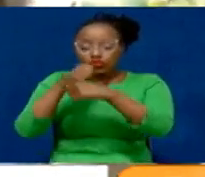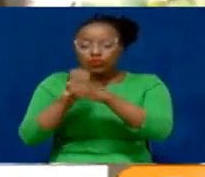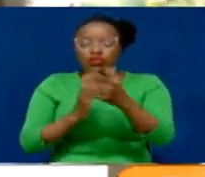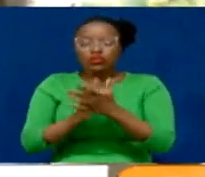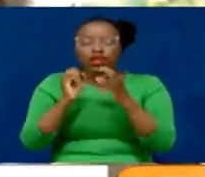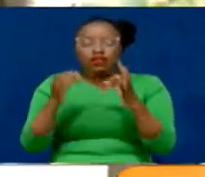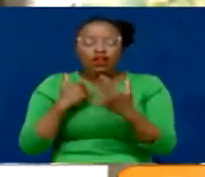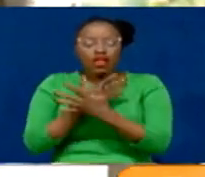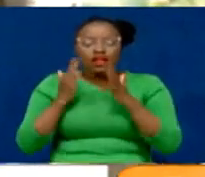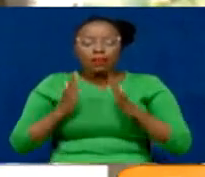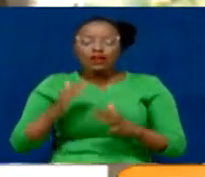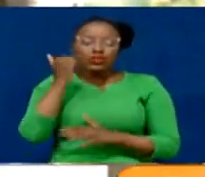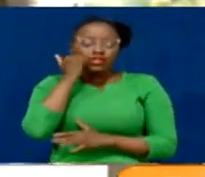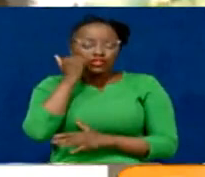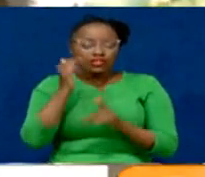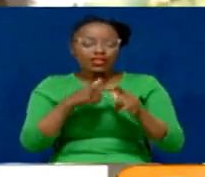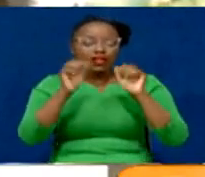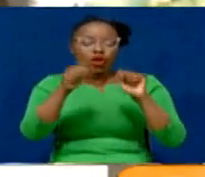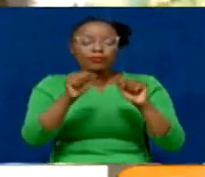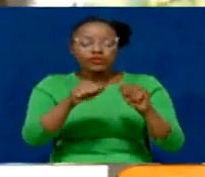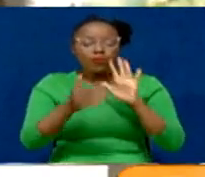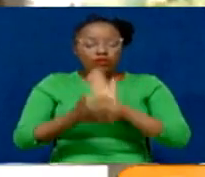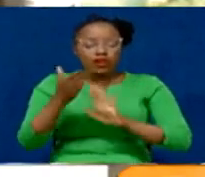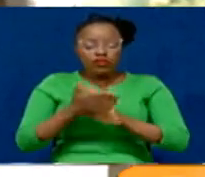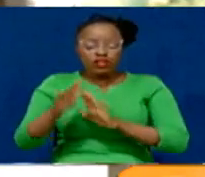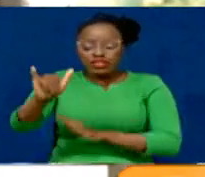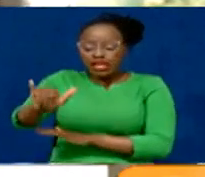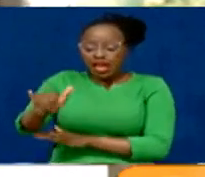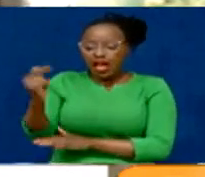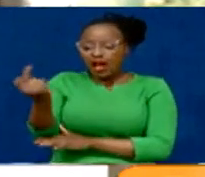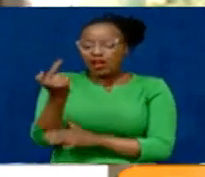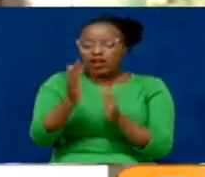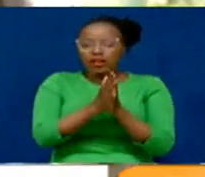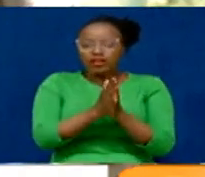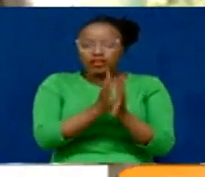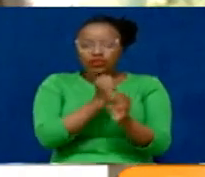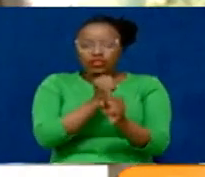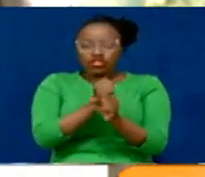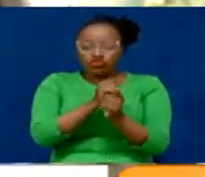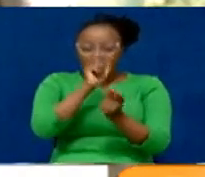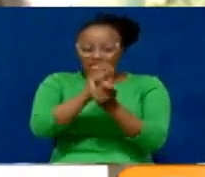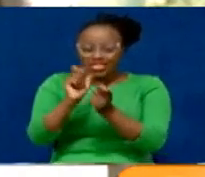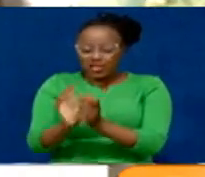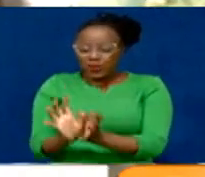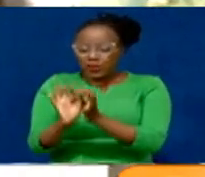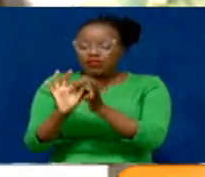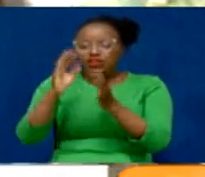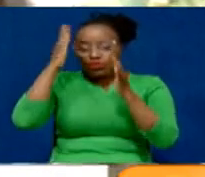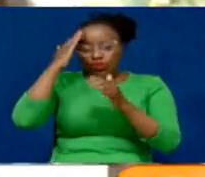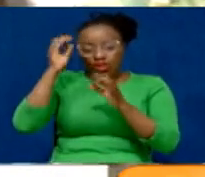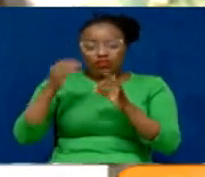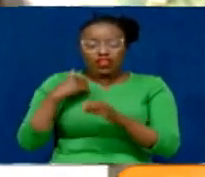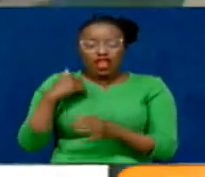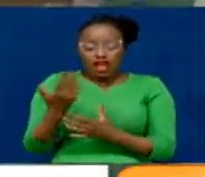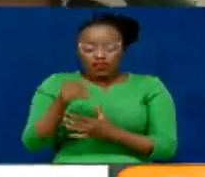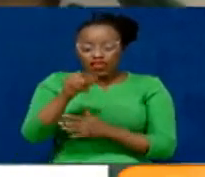that if we have a positive case, then they can quickly be quarantined. We do genomic sequencing to be able to determine whether they